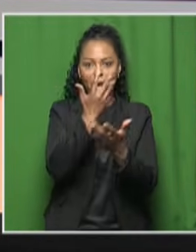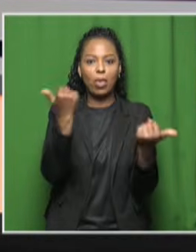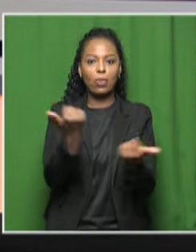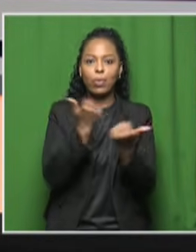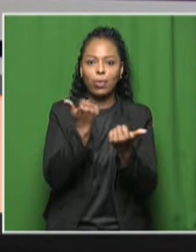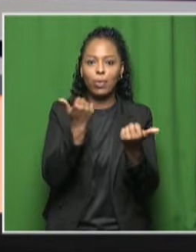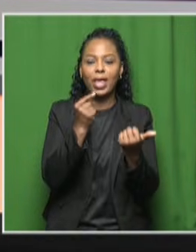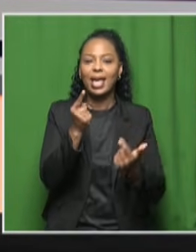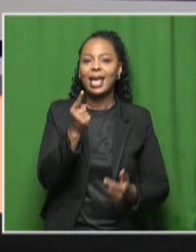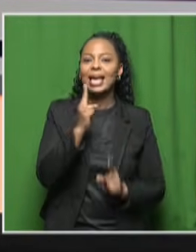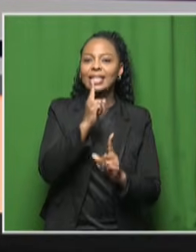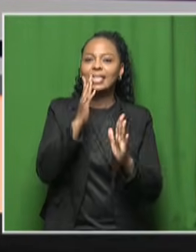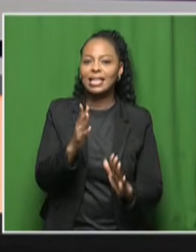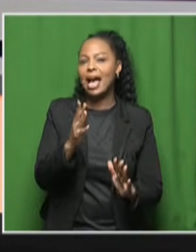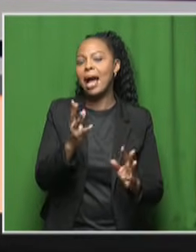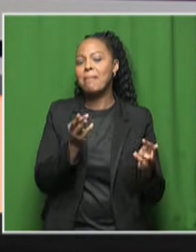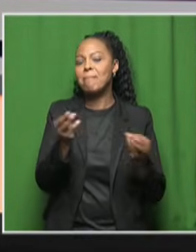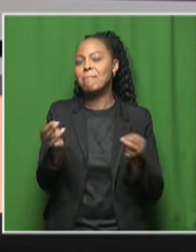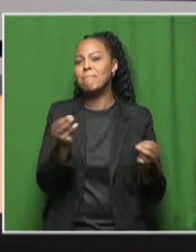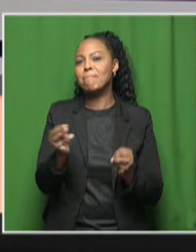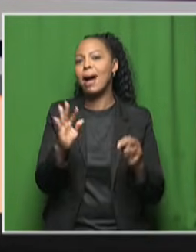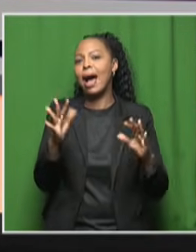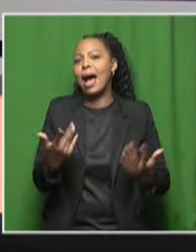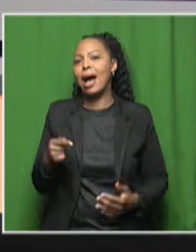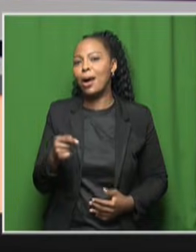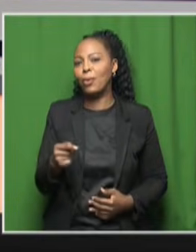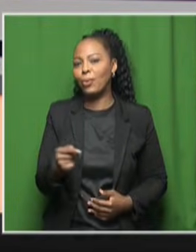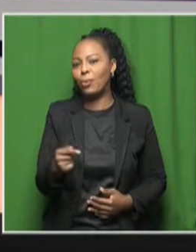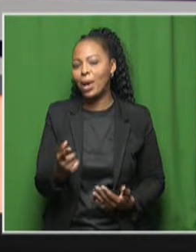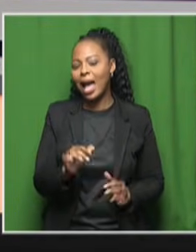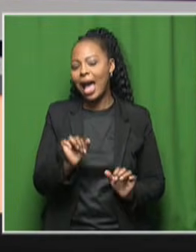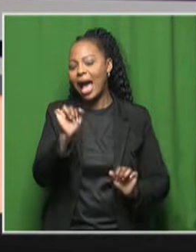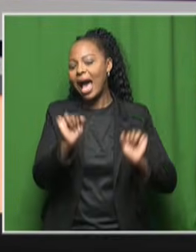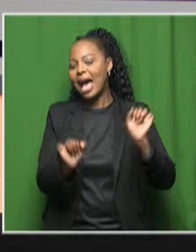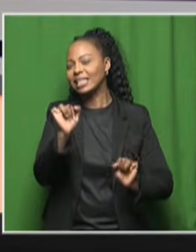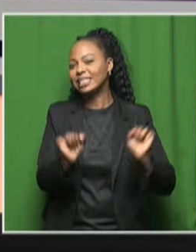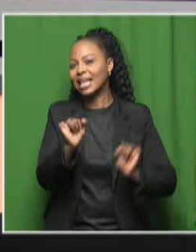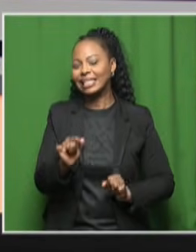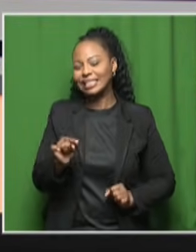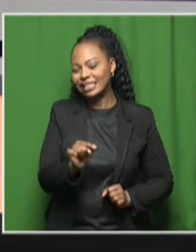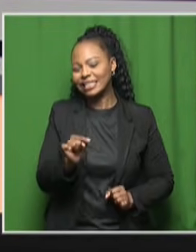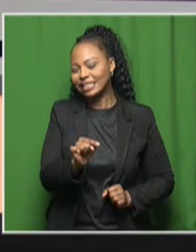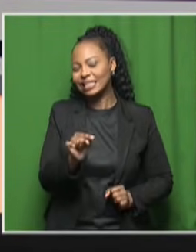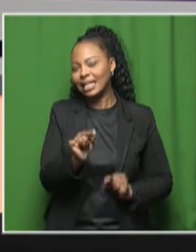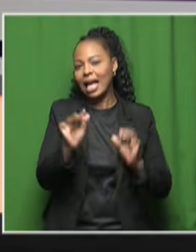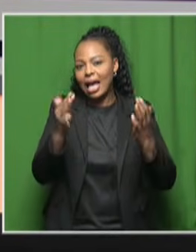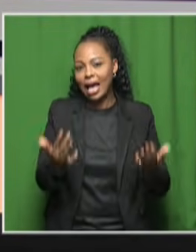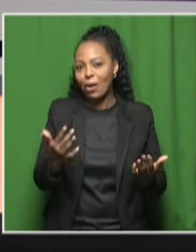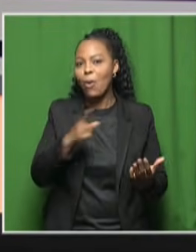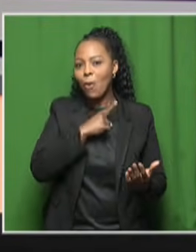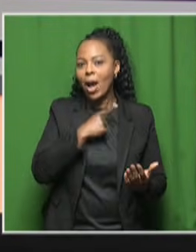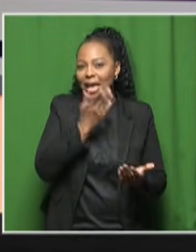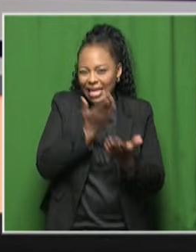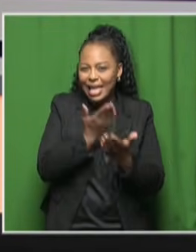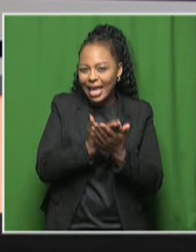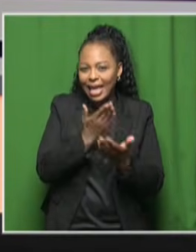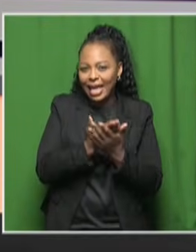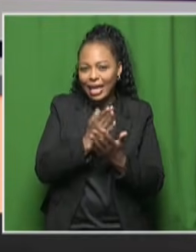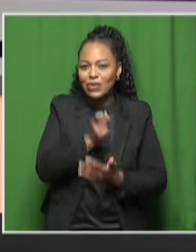teachers, one, gauge that? How do they assess that, given that there is permissible